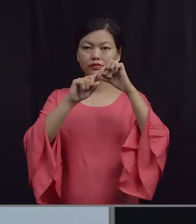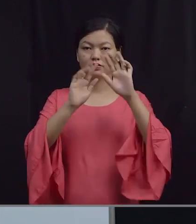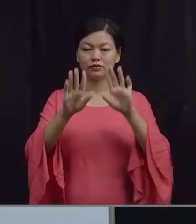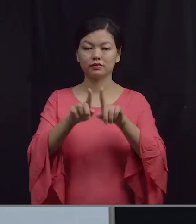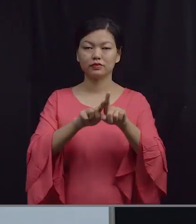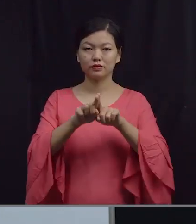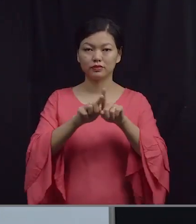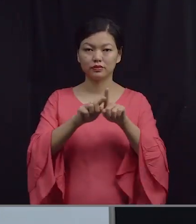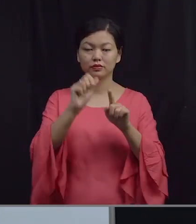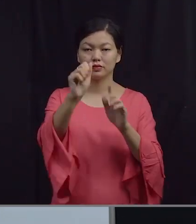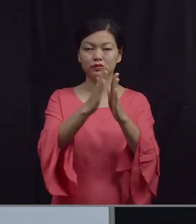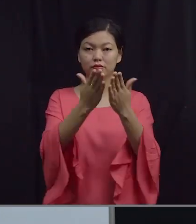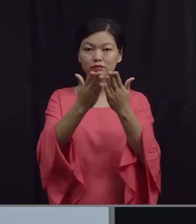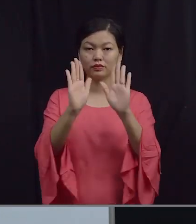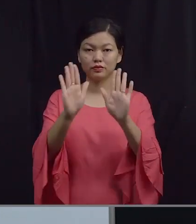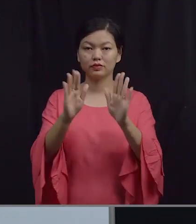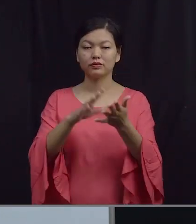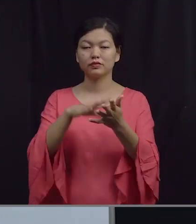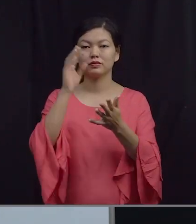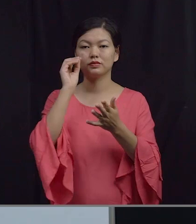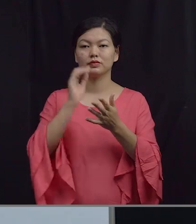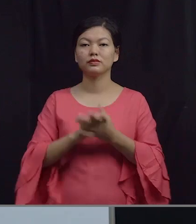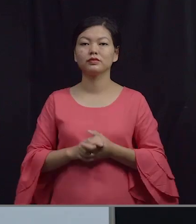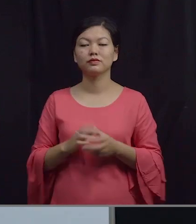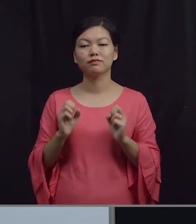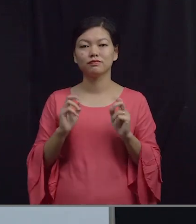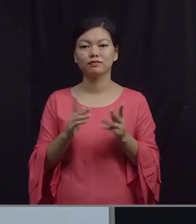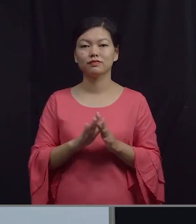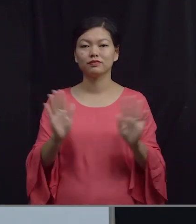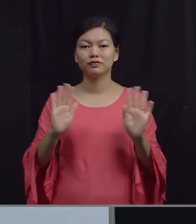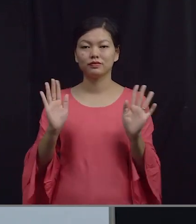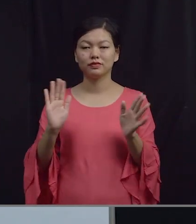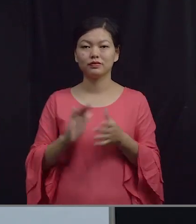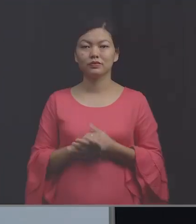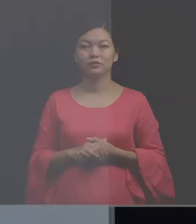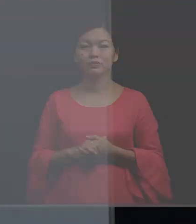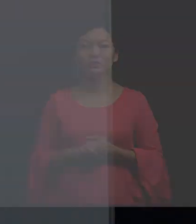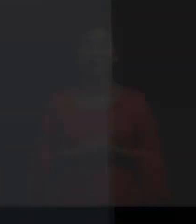as well as from the exercise. Okay, bye dear students.